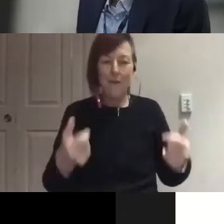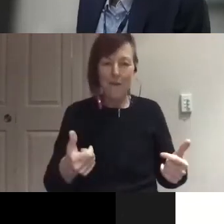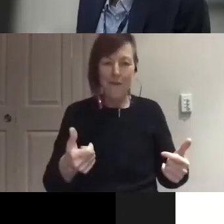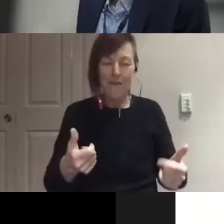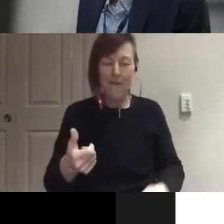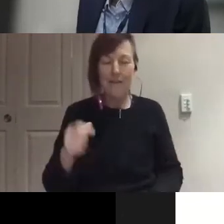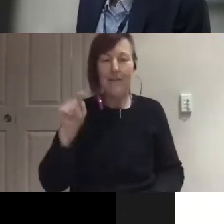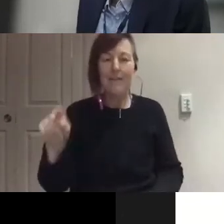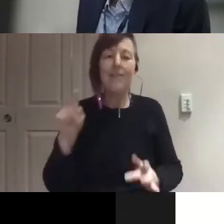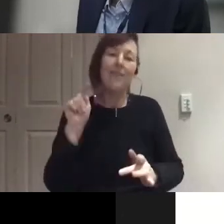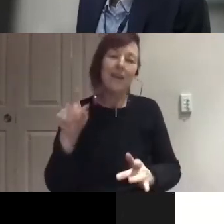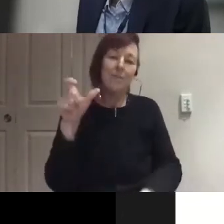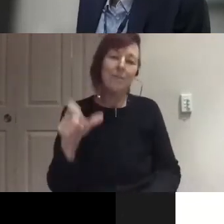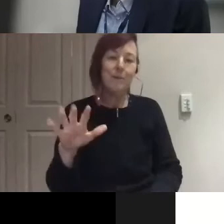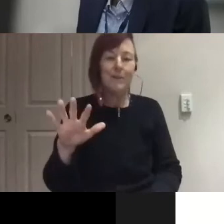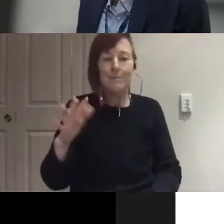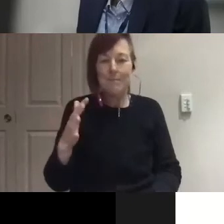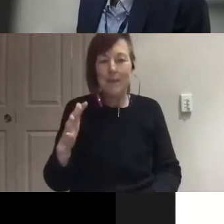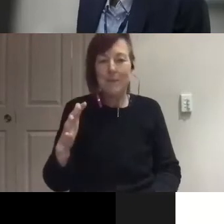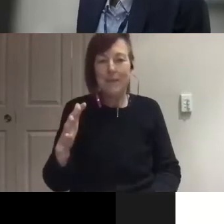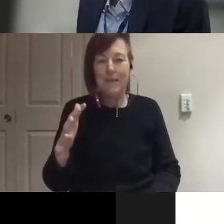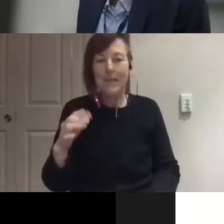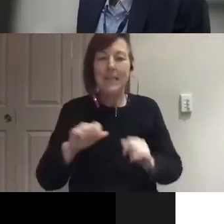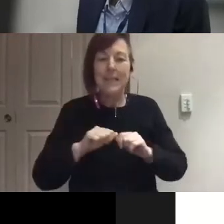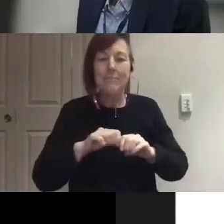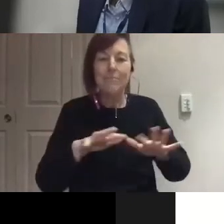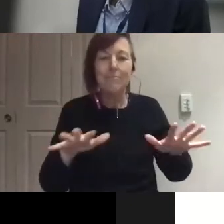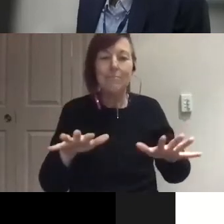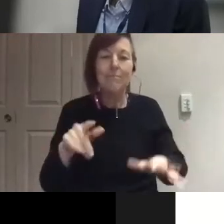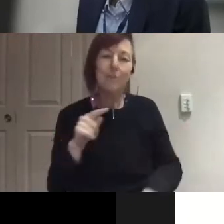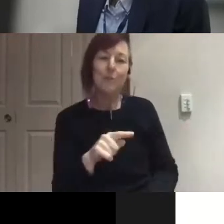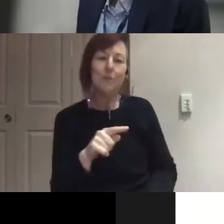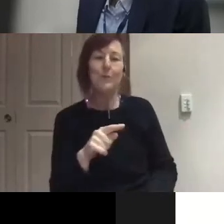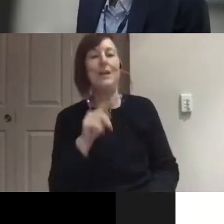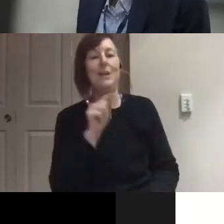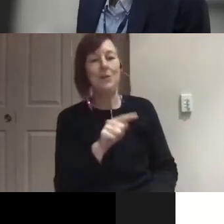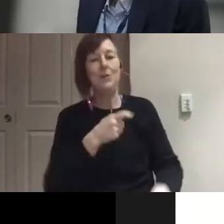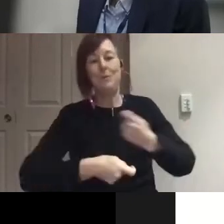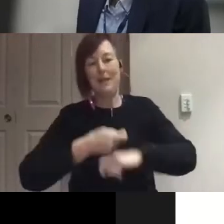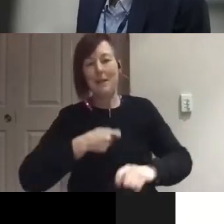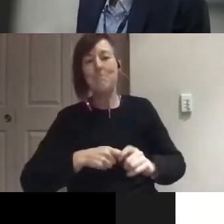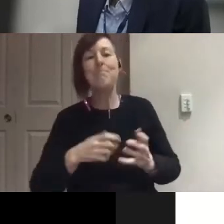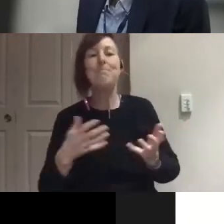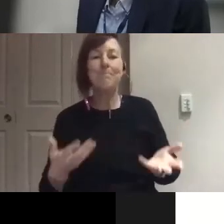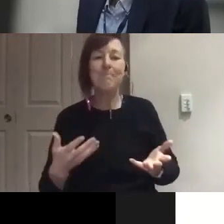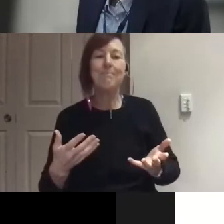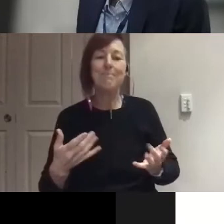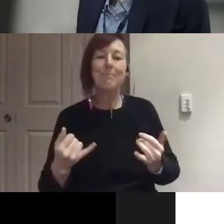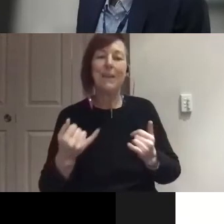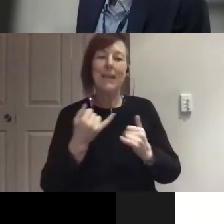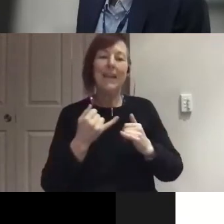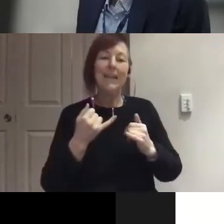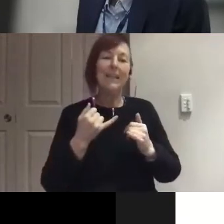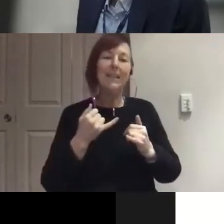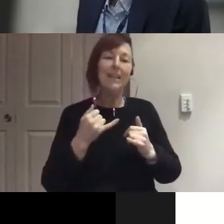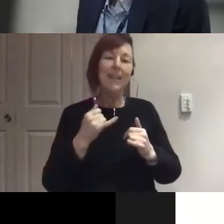most disappointing clock, you can put it if you want to remember it. So that's the clock by which you go unless you are separated, and